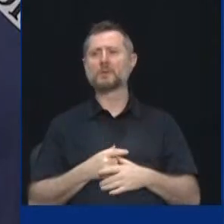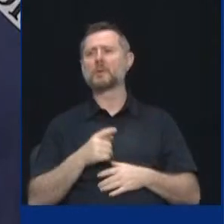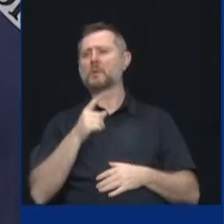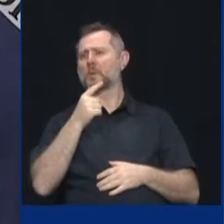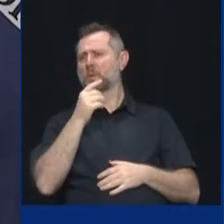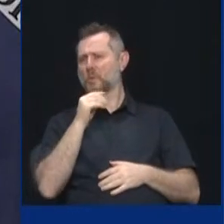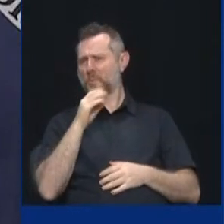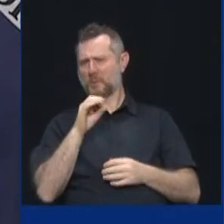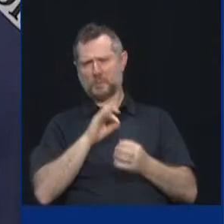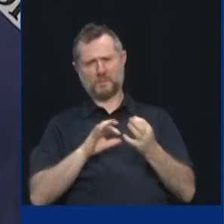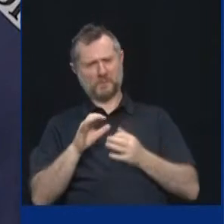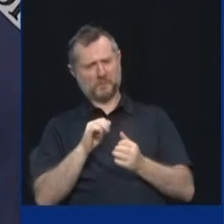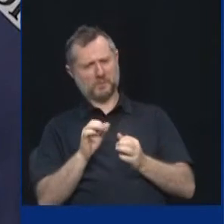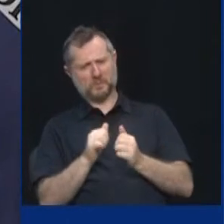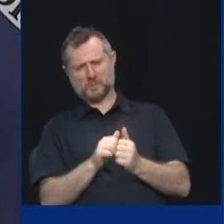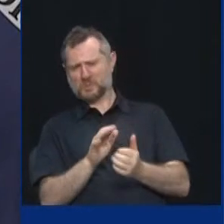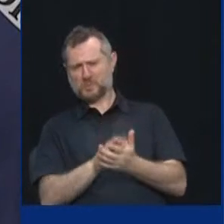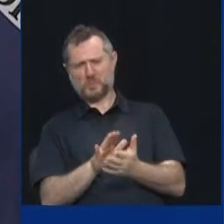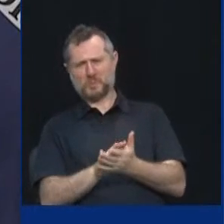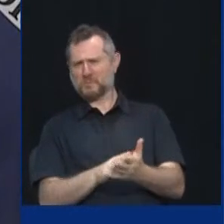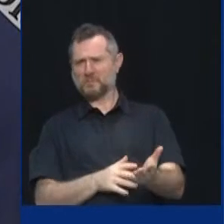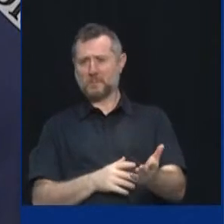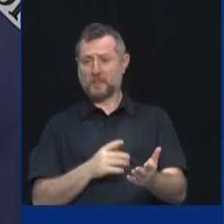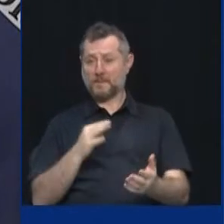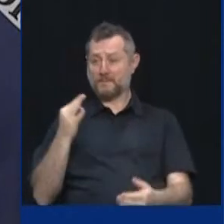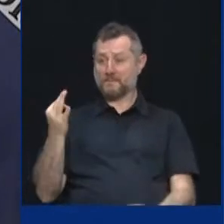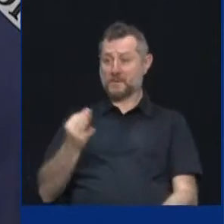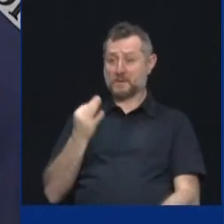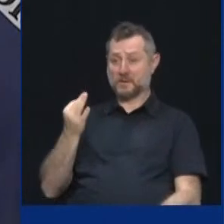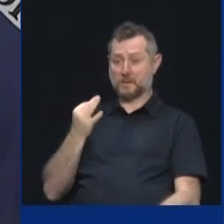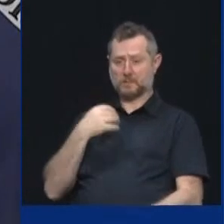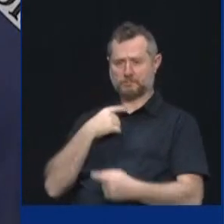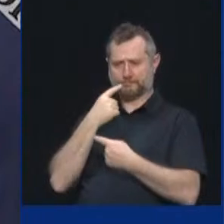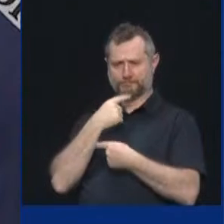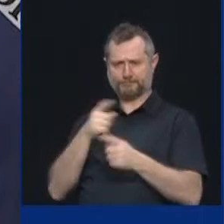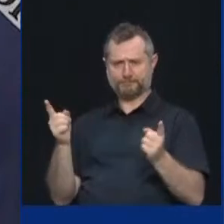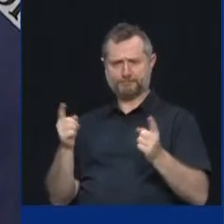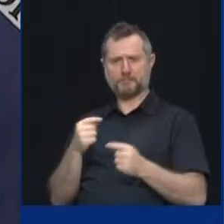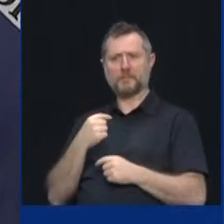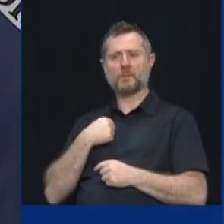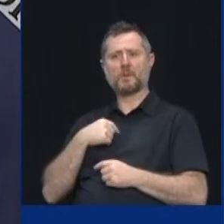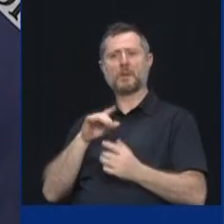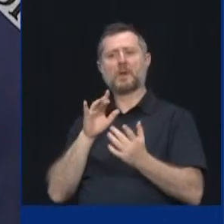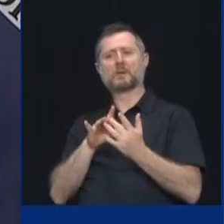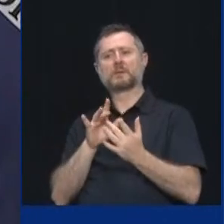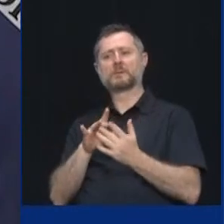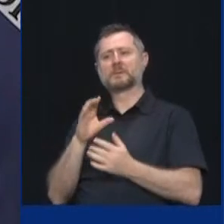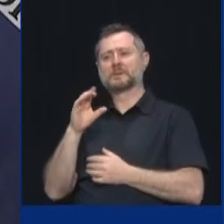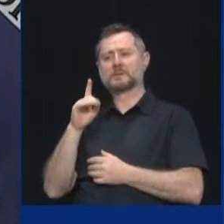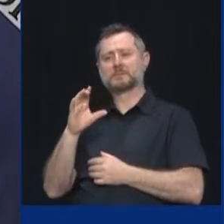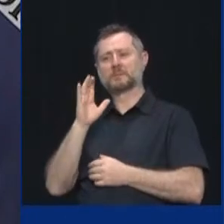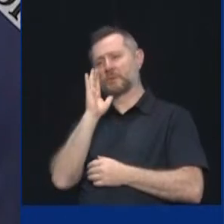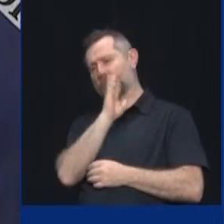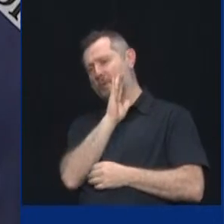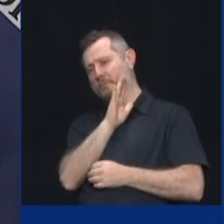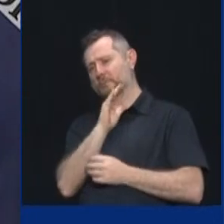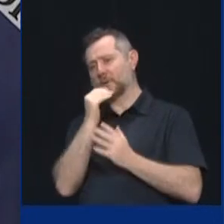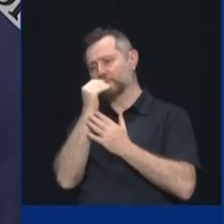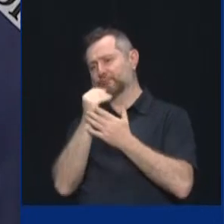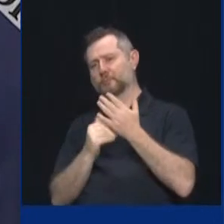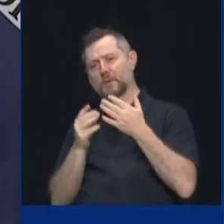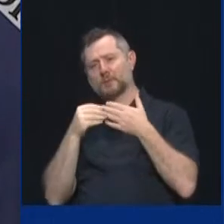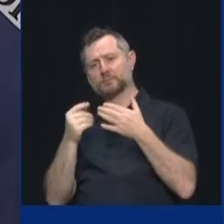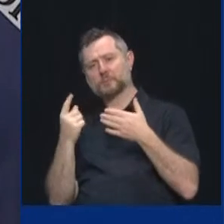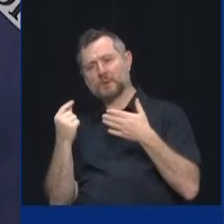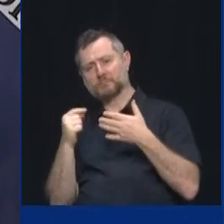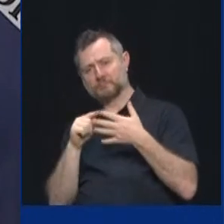with the schools. We said on Friday we were asking the CDC for guidance, and we